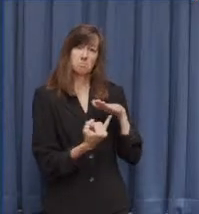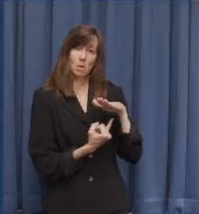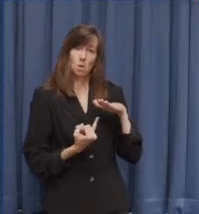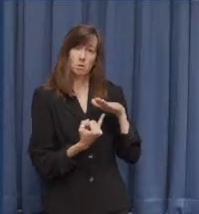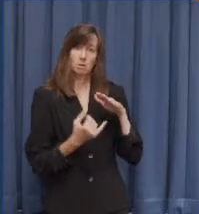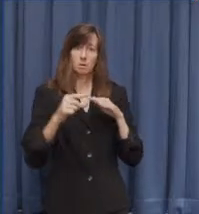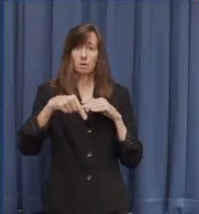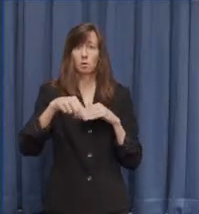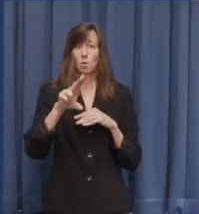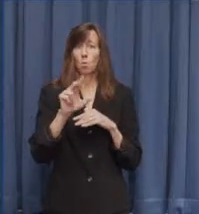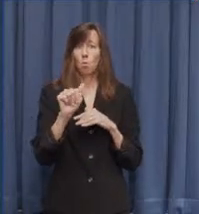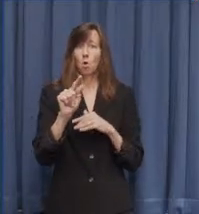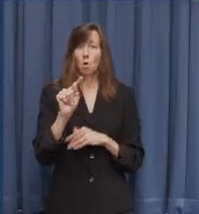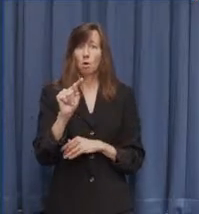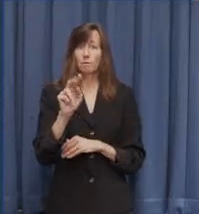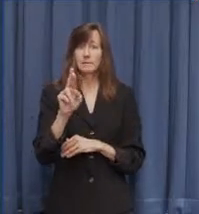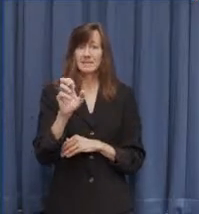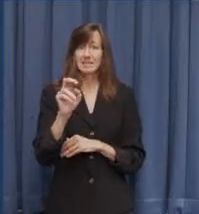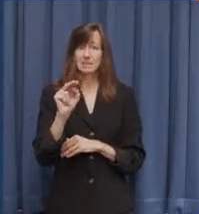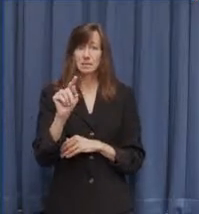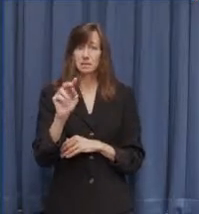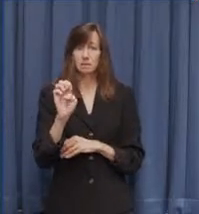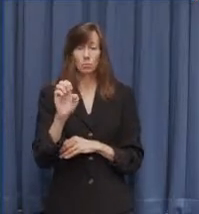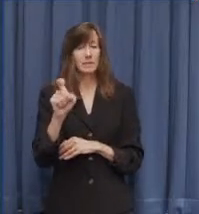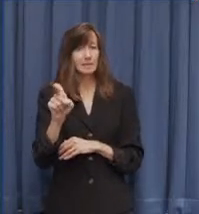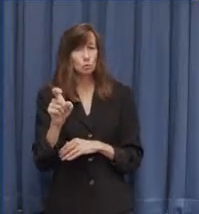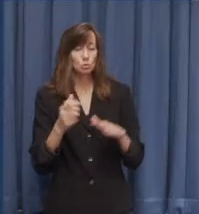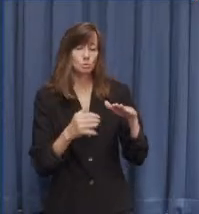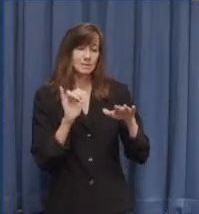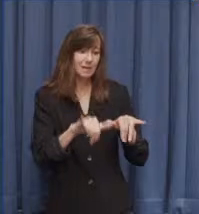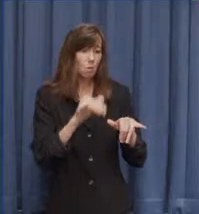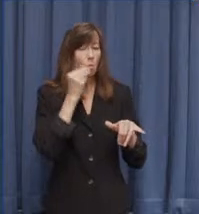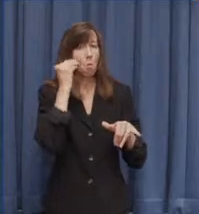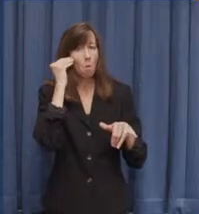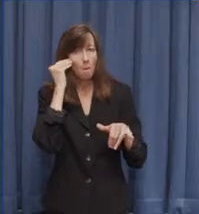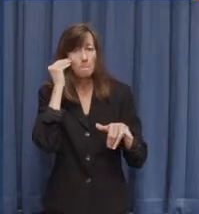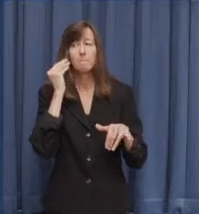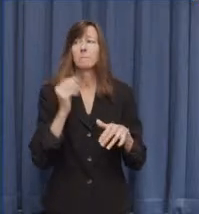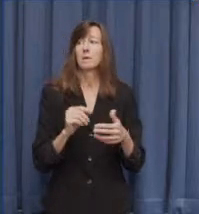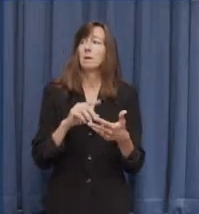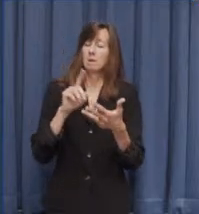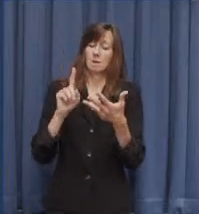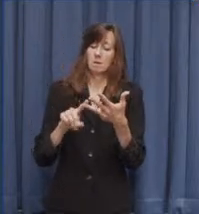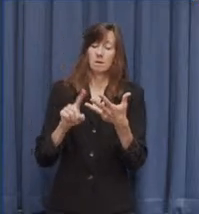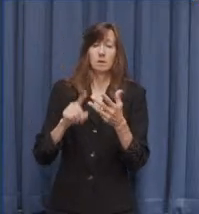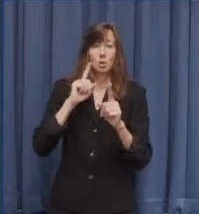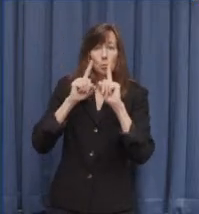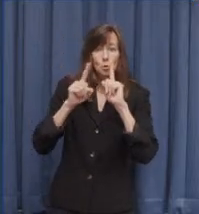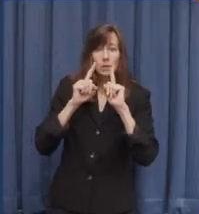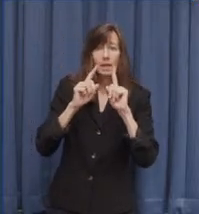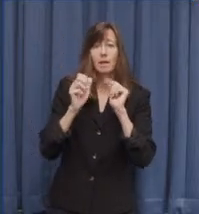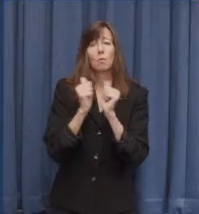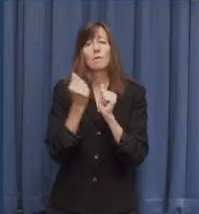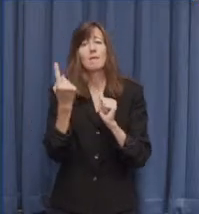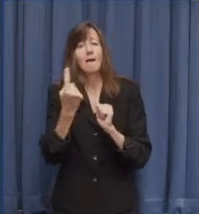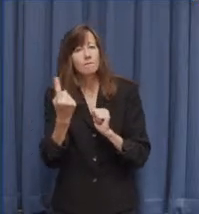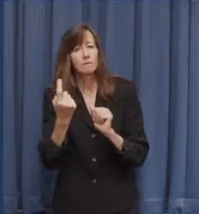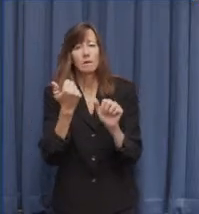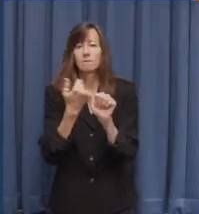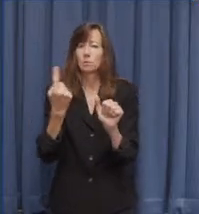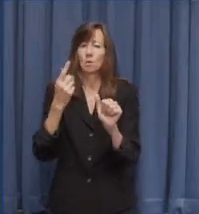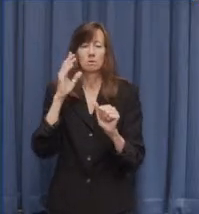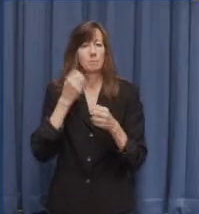communicate with the public and with you all, as well as enforcement, which we'll talk a little bit more about here in a second.